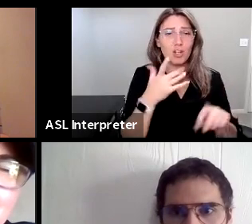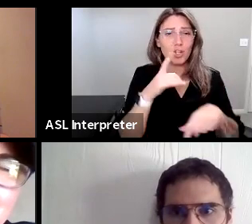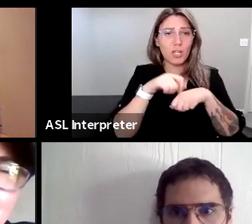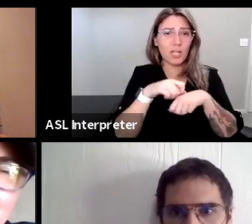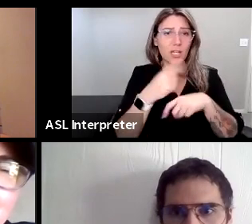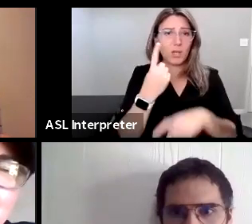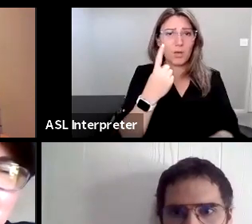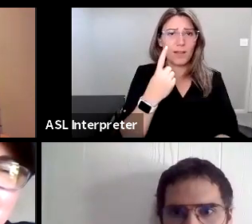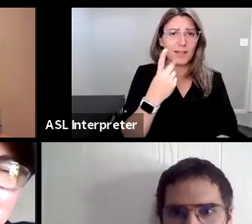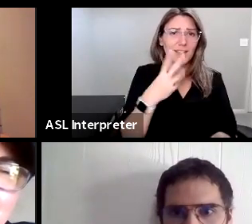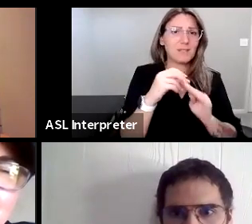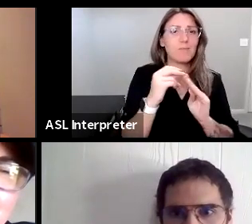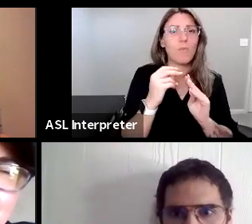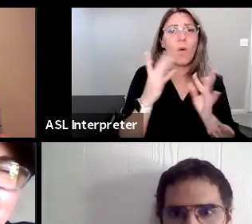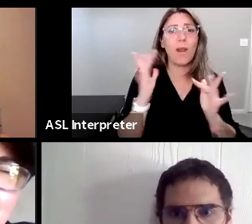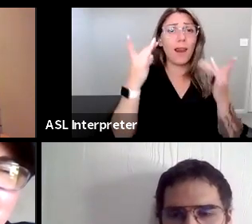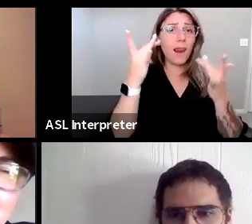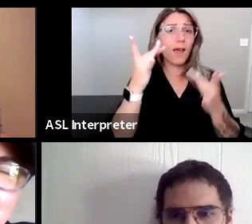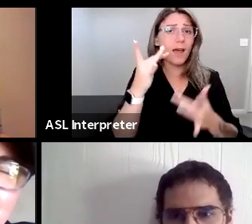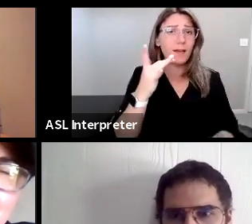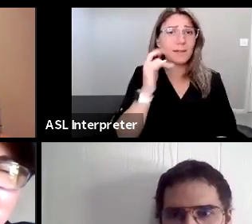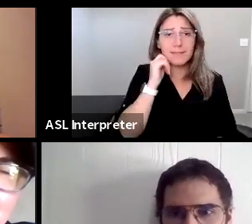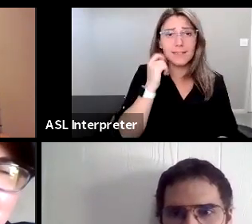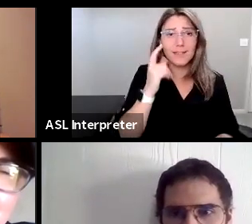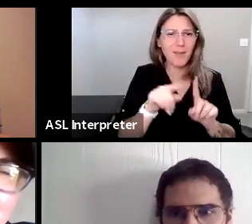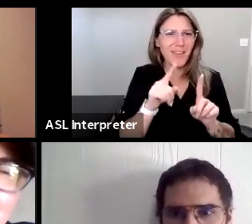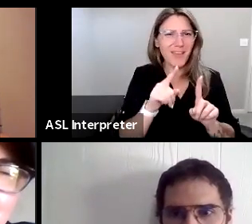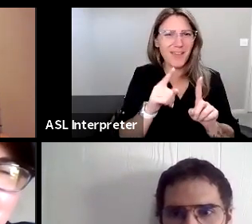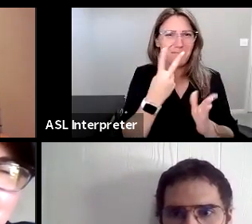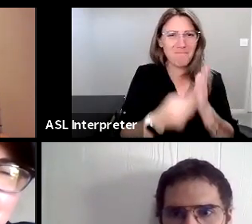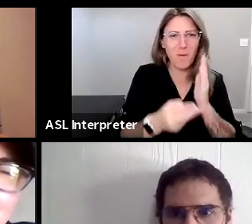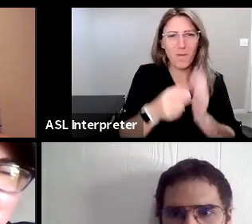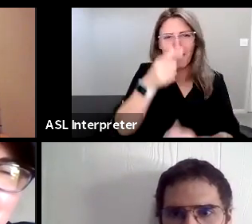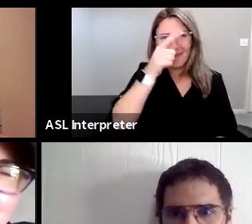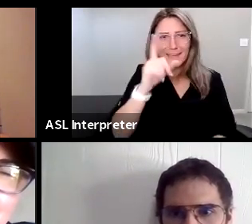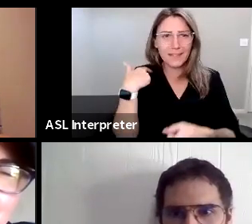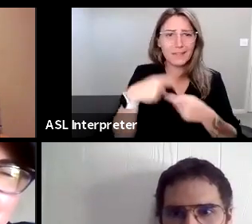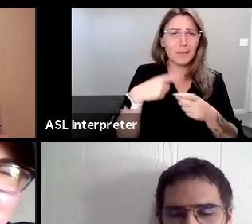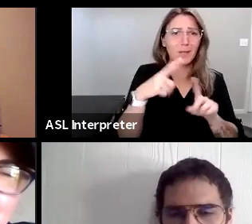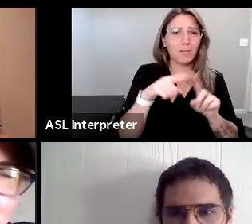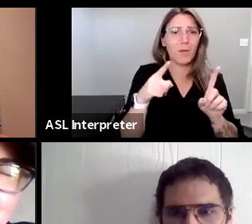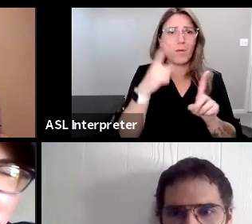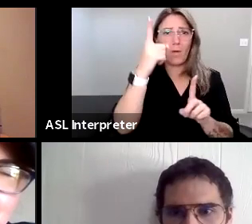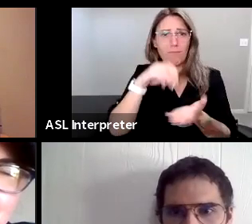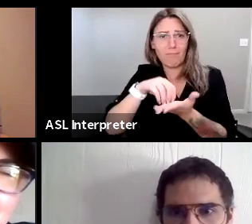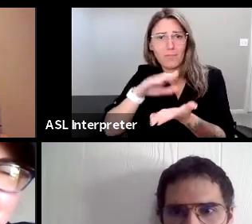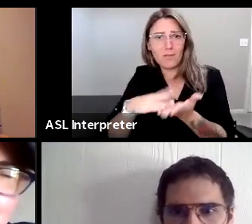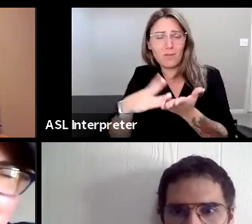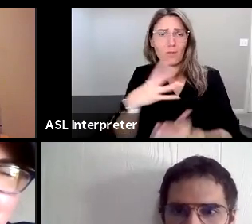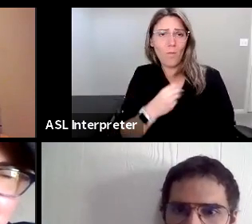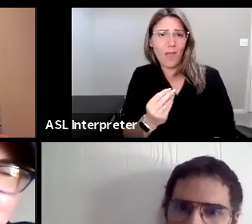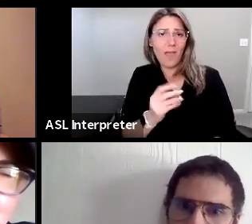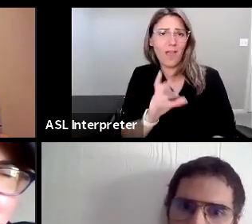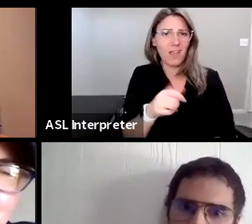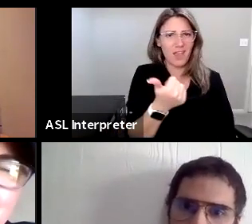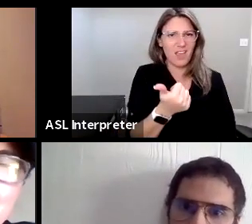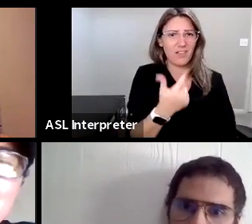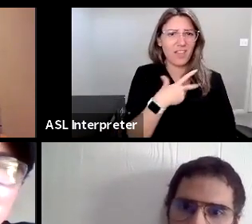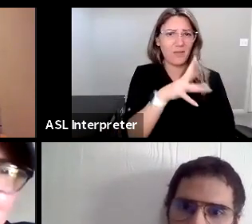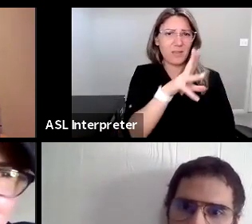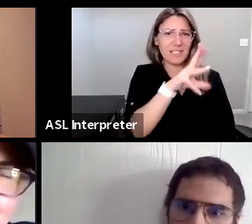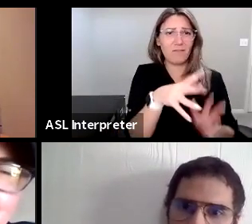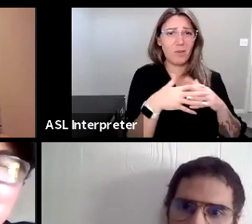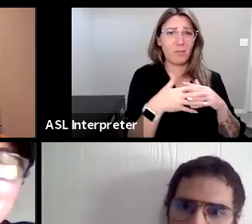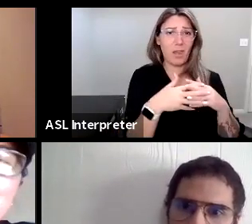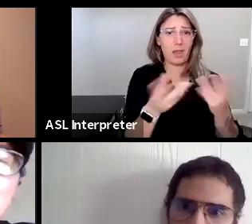of the siblings was more like light skin, but they were both Latinos or Hispanic, but one of them was put as white, but then the other one was put as African American,